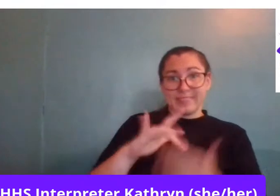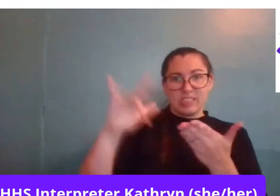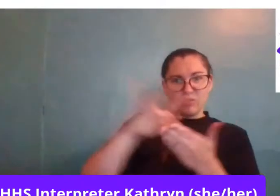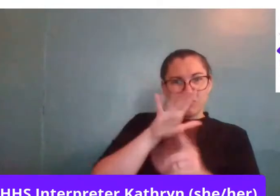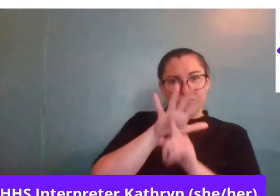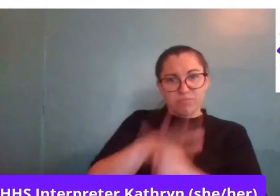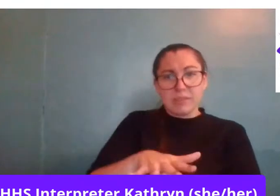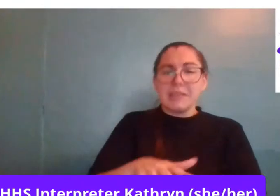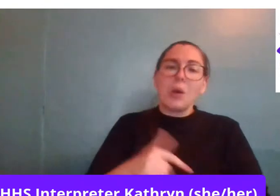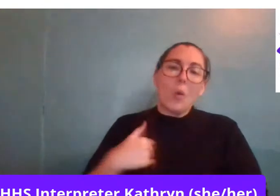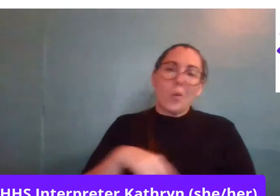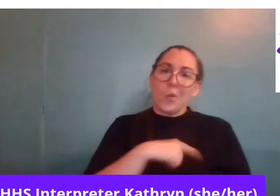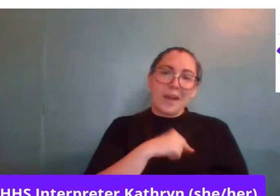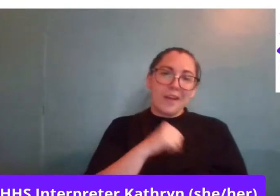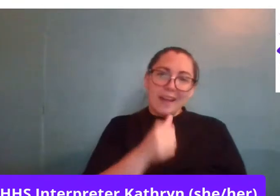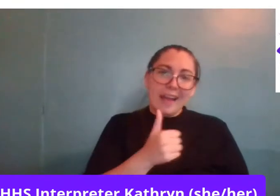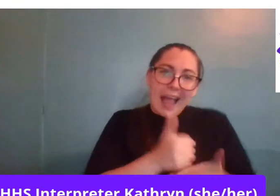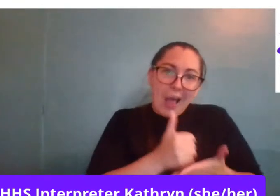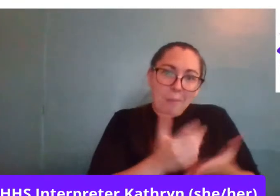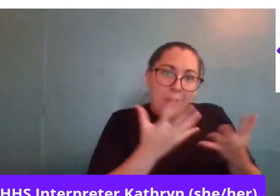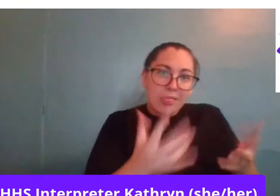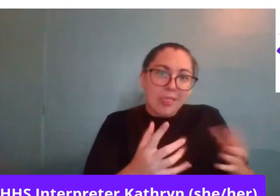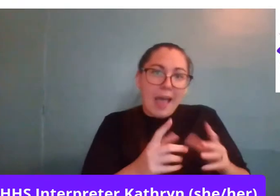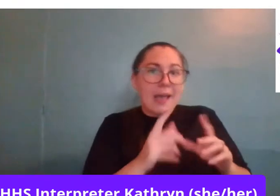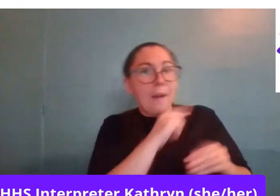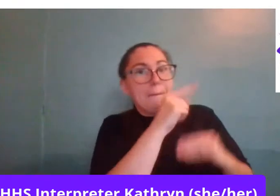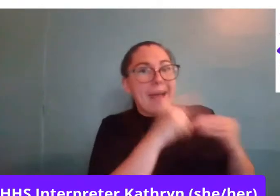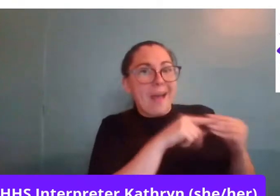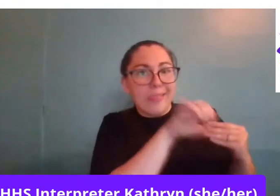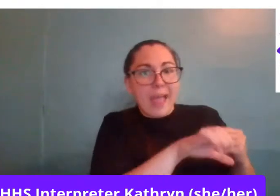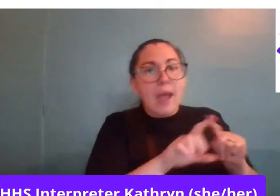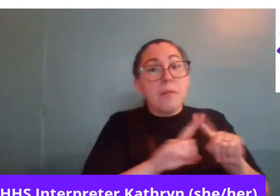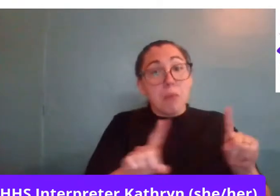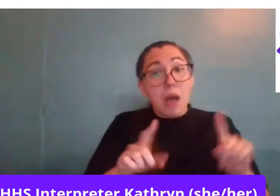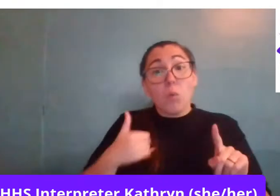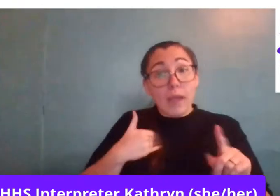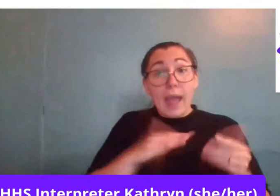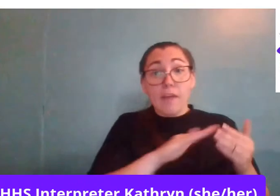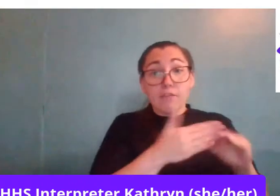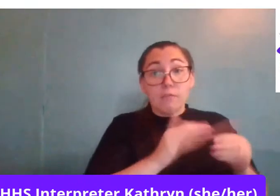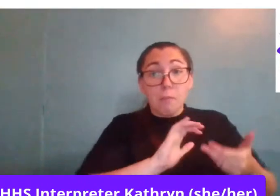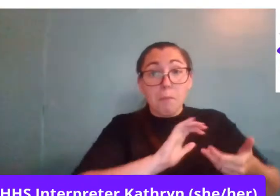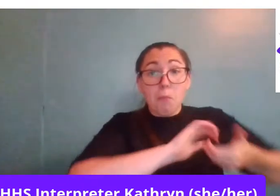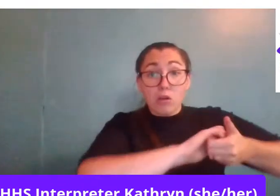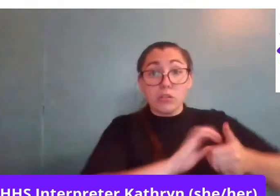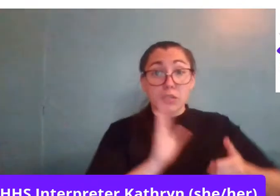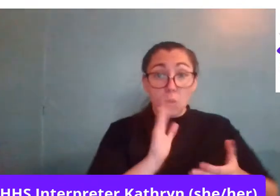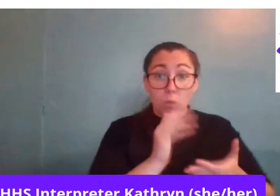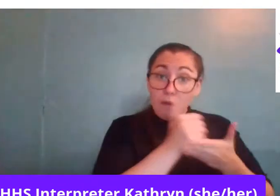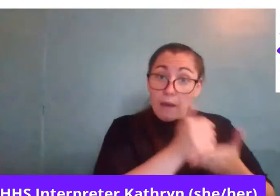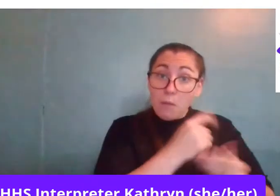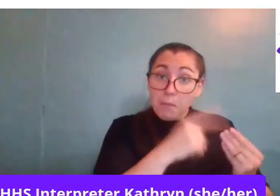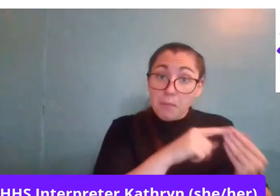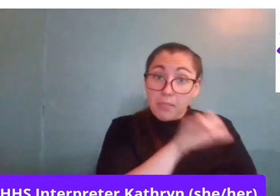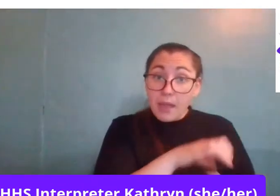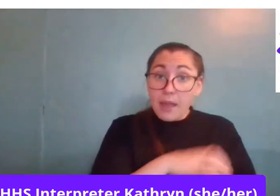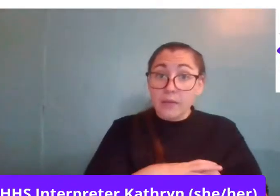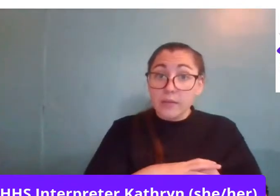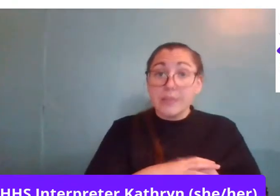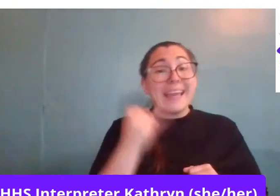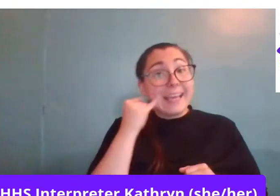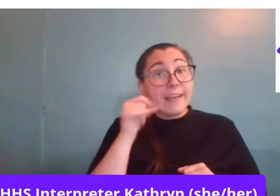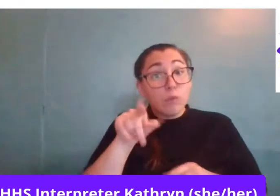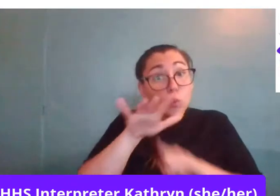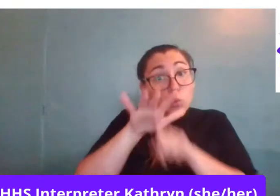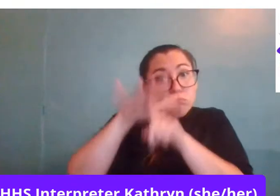much when it comes to your gender and race, but we have community partners who do. And so it's like, if you're being discriminated